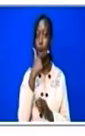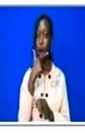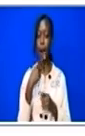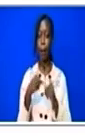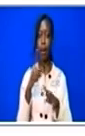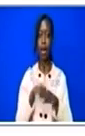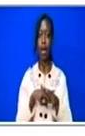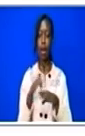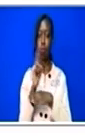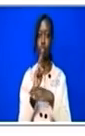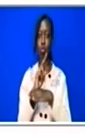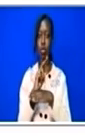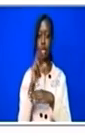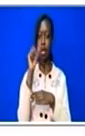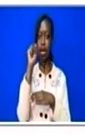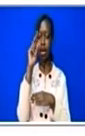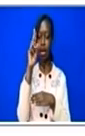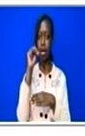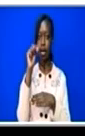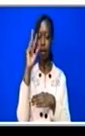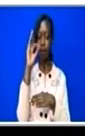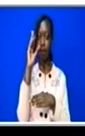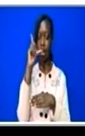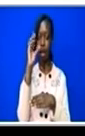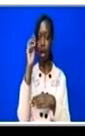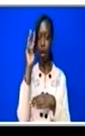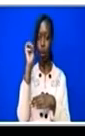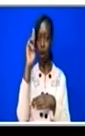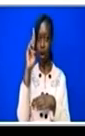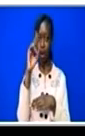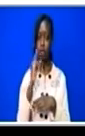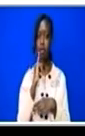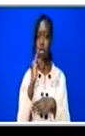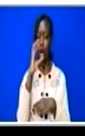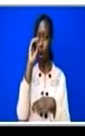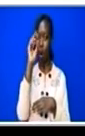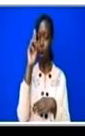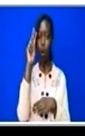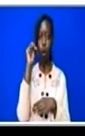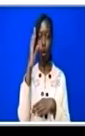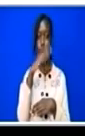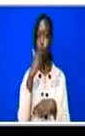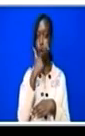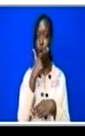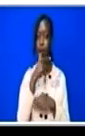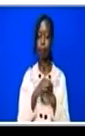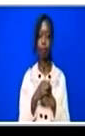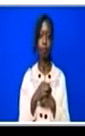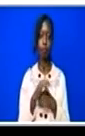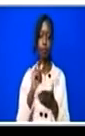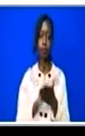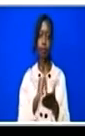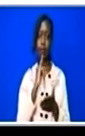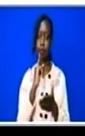the plant sunflower. that is it. all right. Yeah, corn oil. Corn. Yeah, exactly. You get it? It's from yeah. plants. So that is